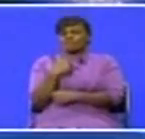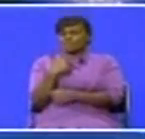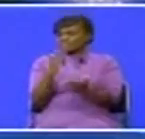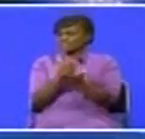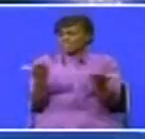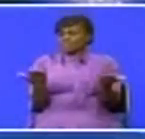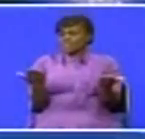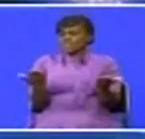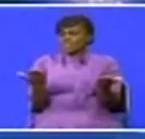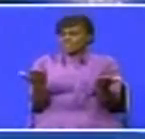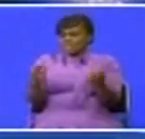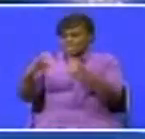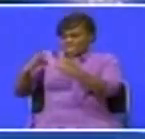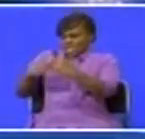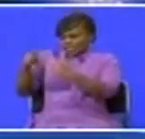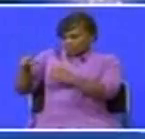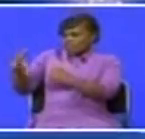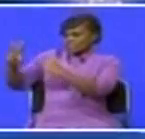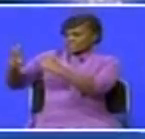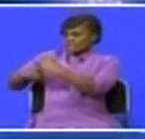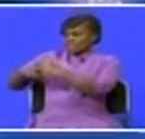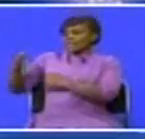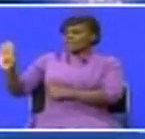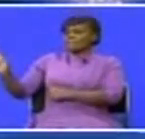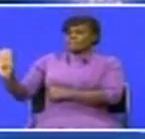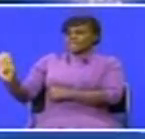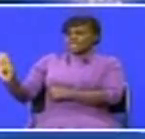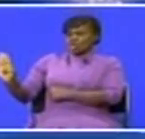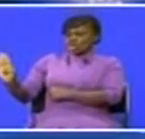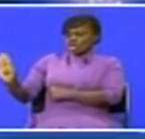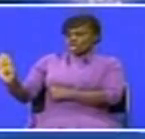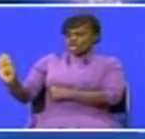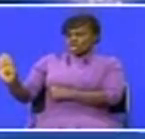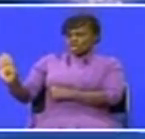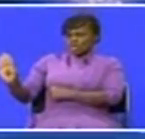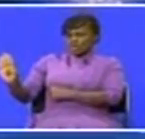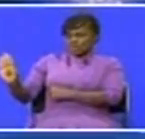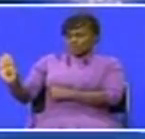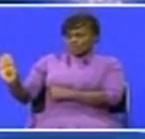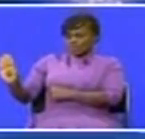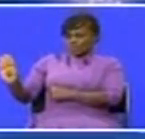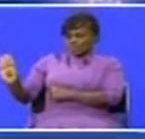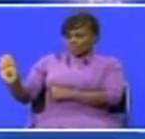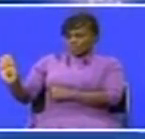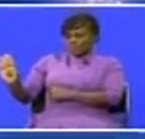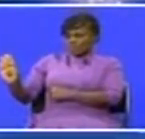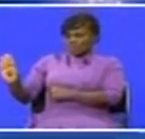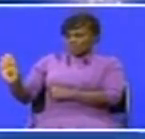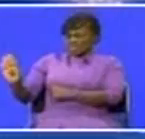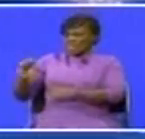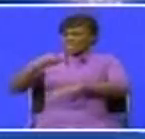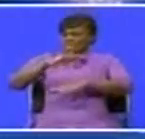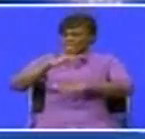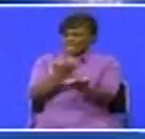something like 8.7 billion that was there wasn't